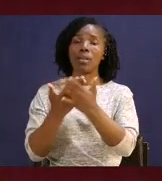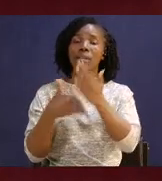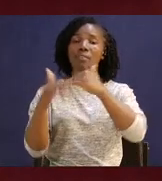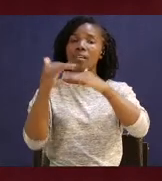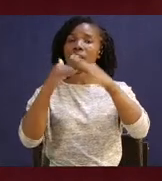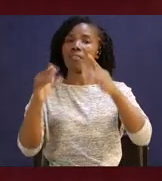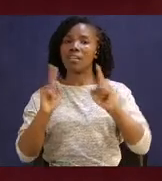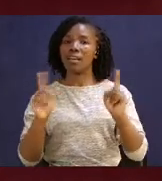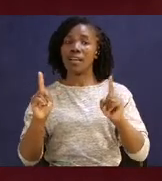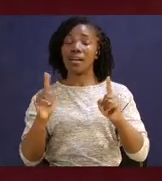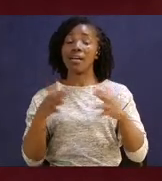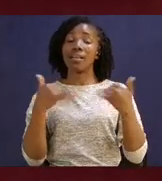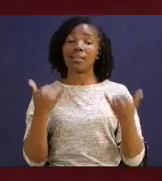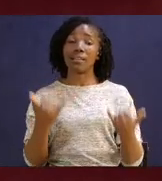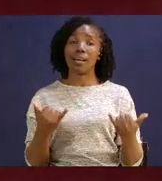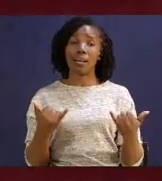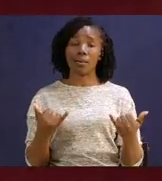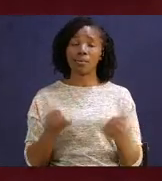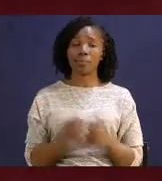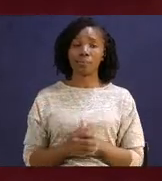right now.